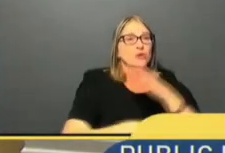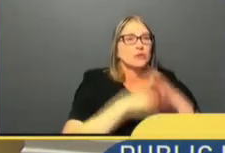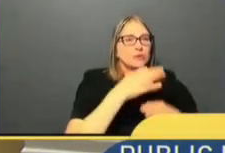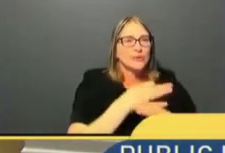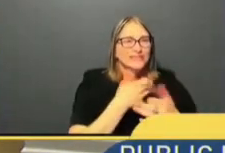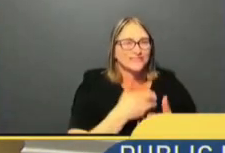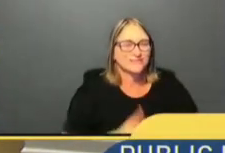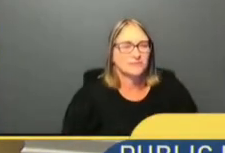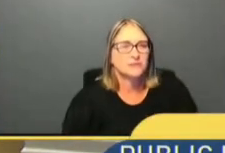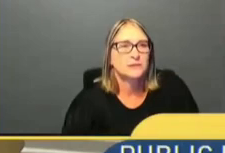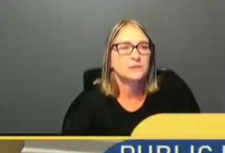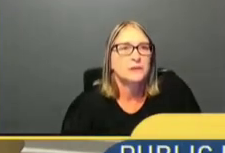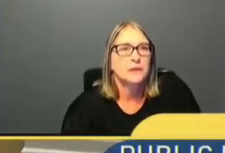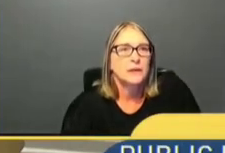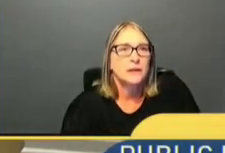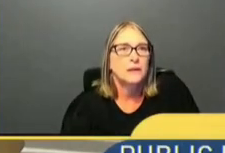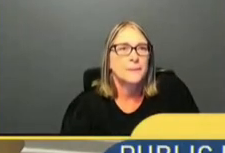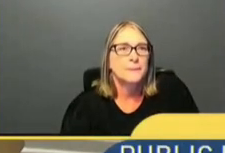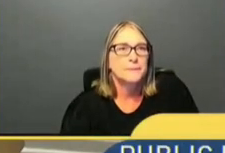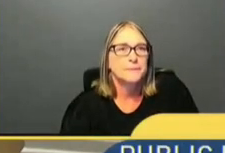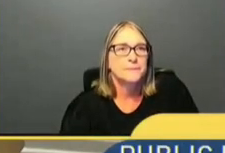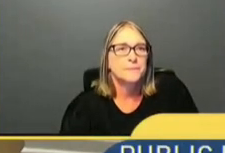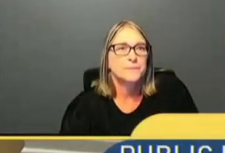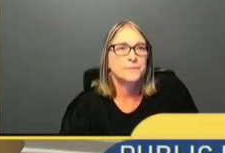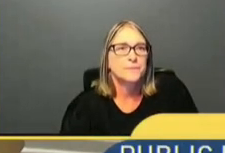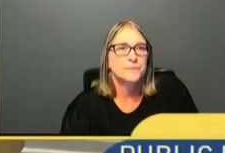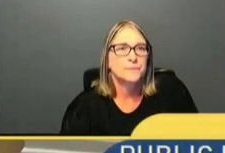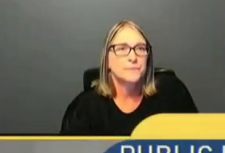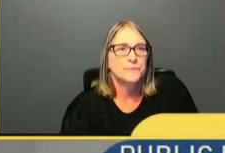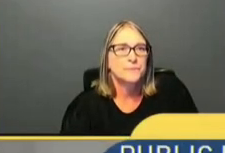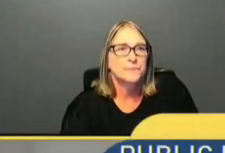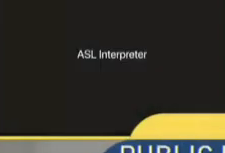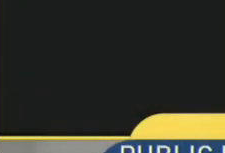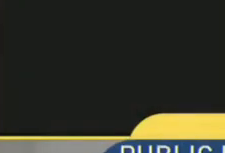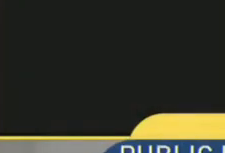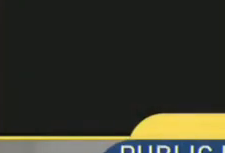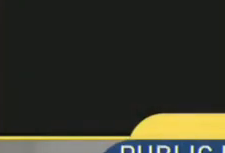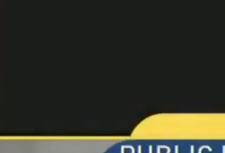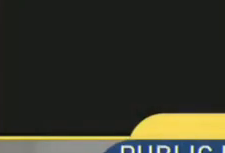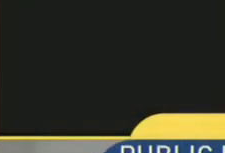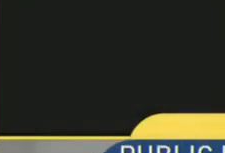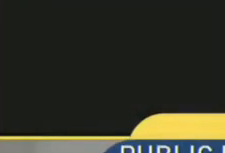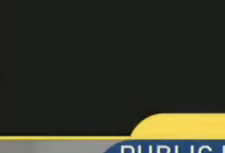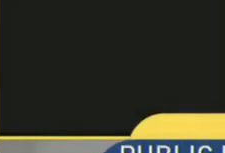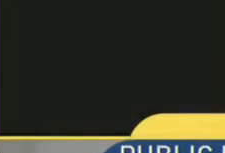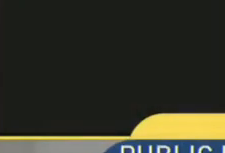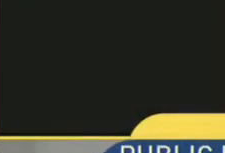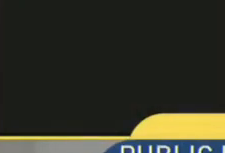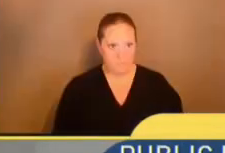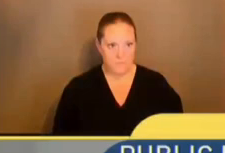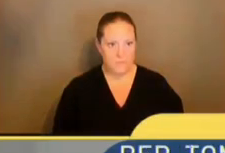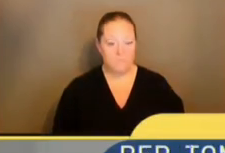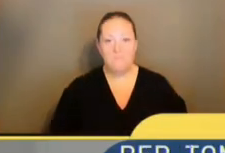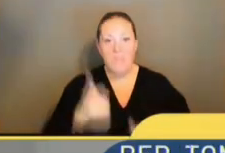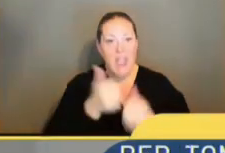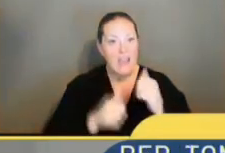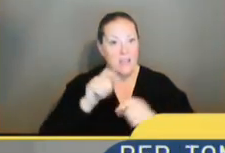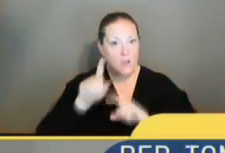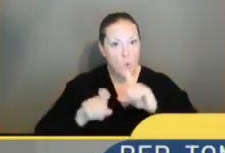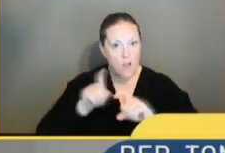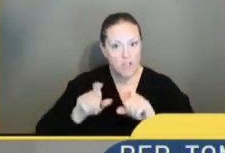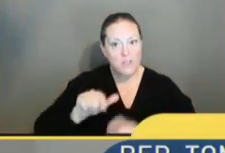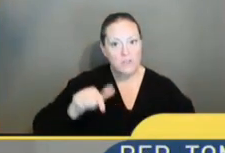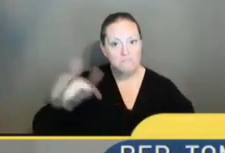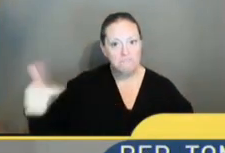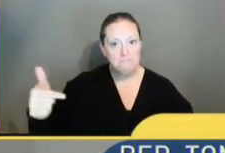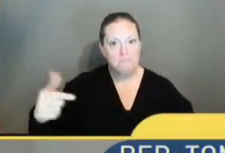committee? Representative Dent. Thank you, Mr. Chair. This is an interesting bill. But